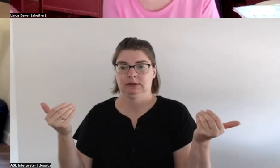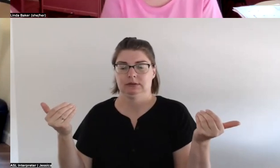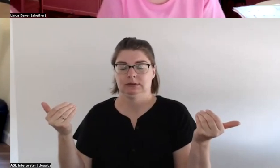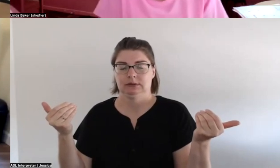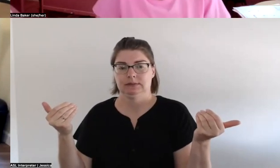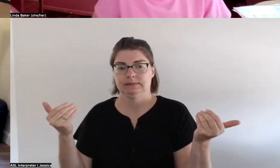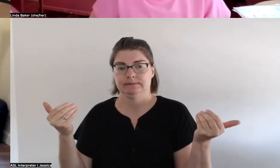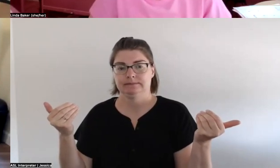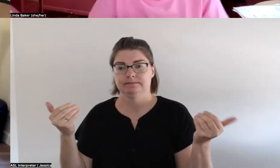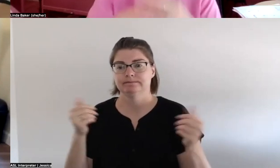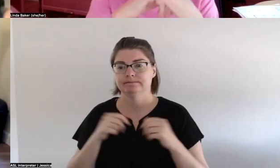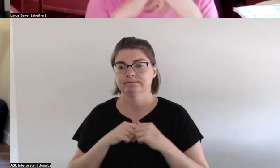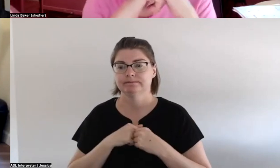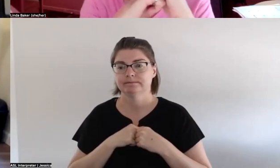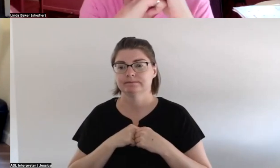um